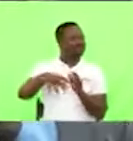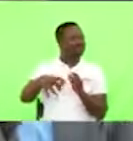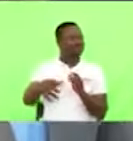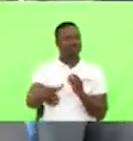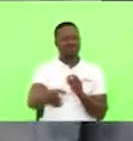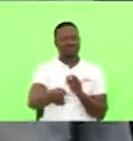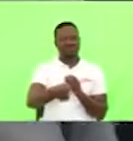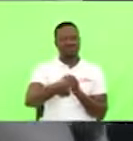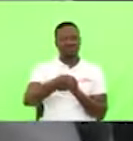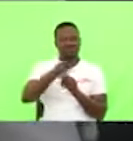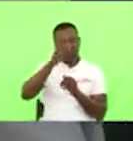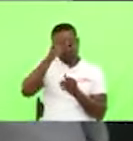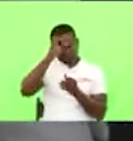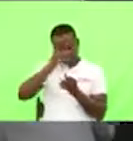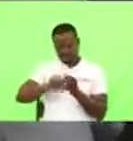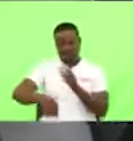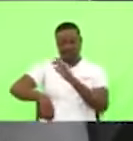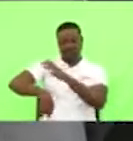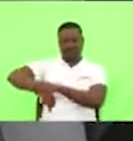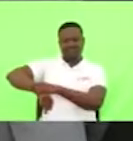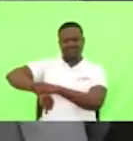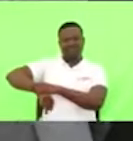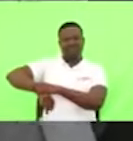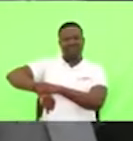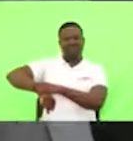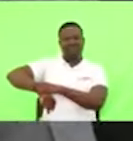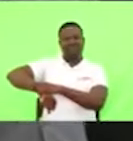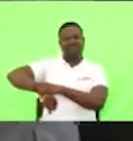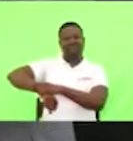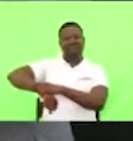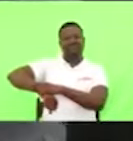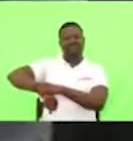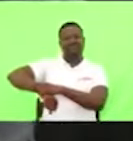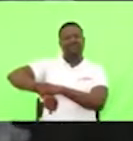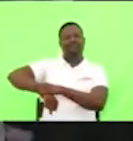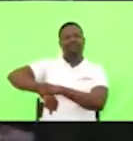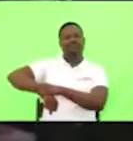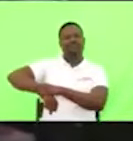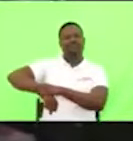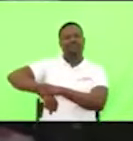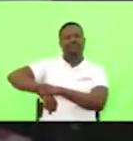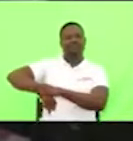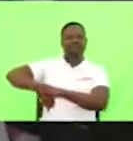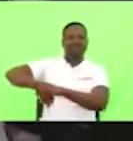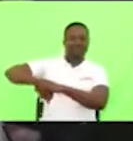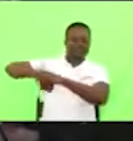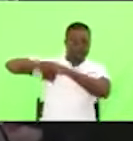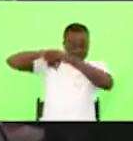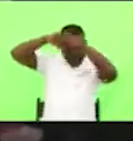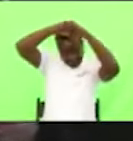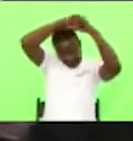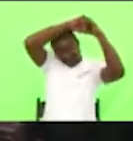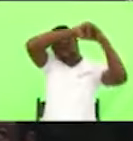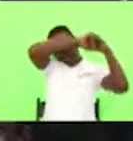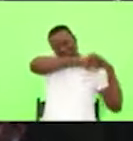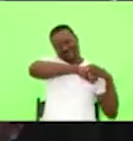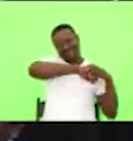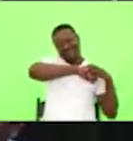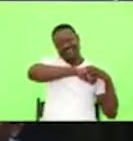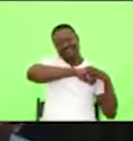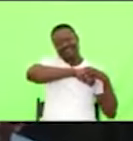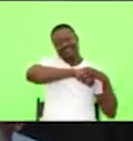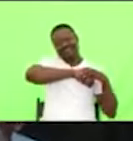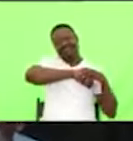fetched the hand of the husband, like, let me think. And then he put it around his.